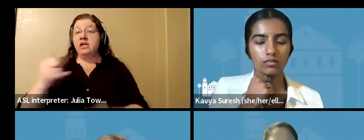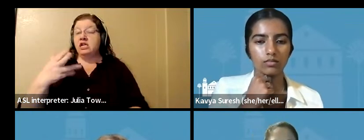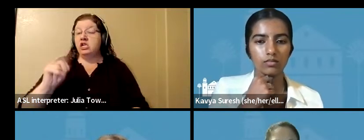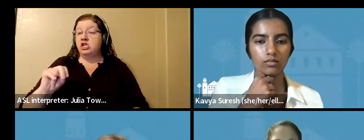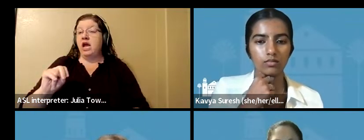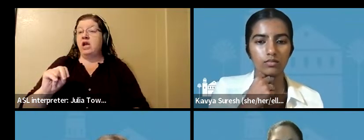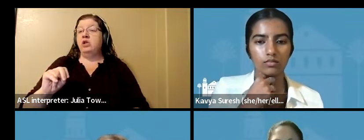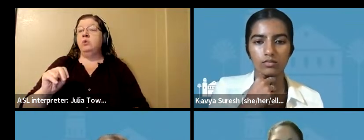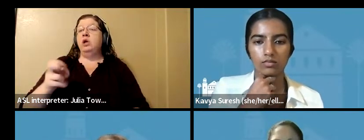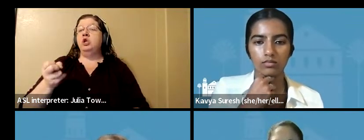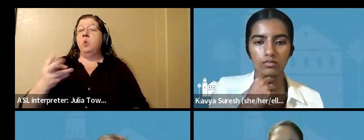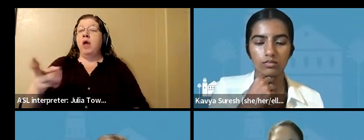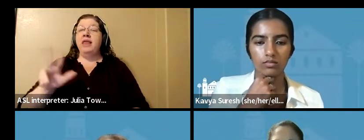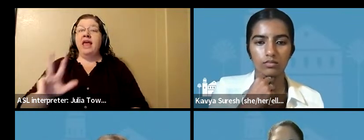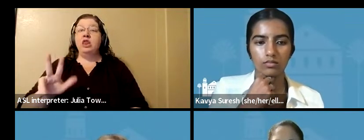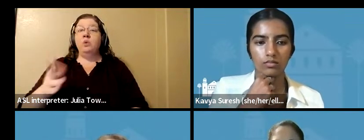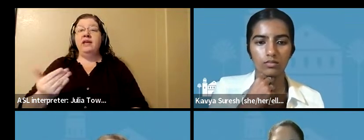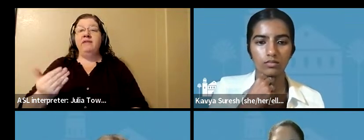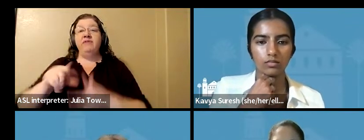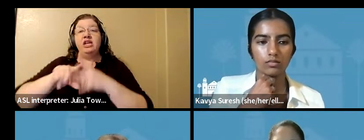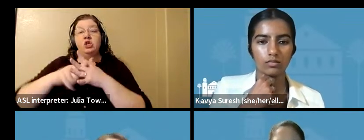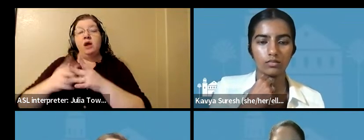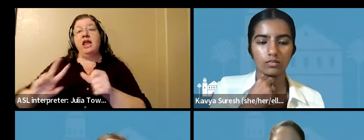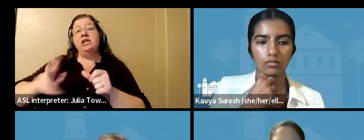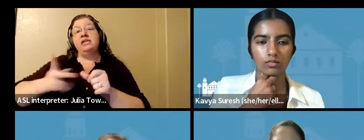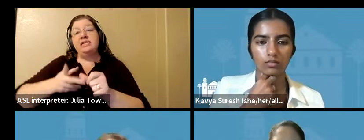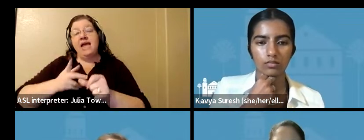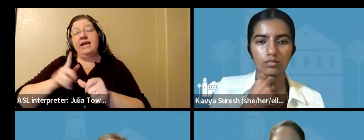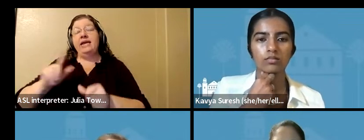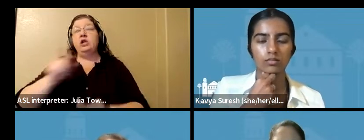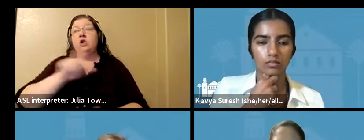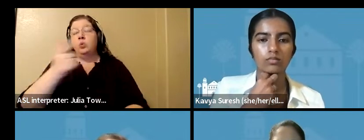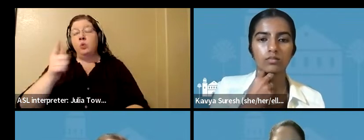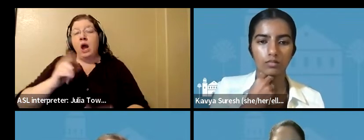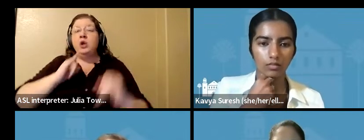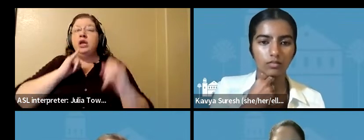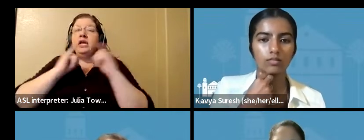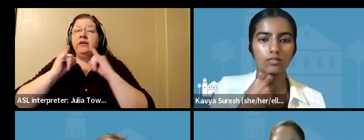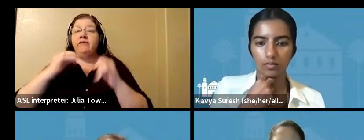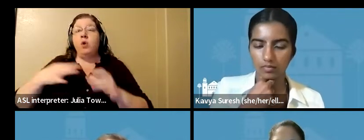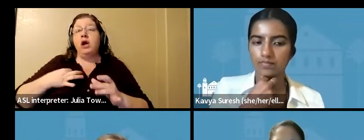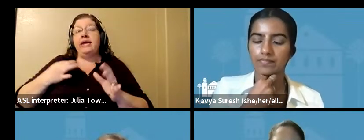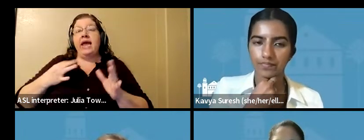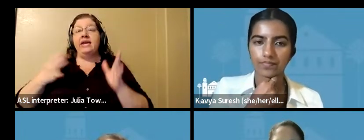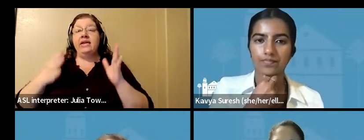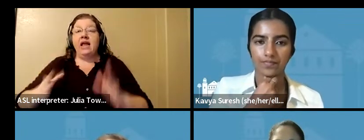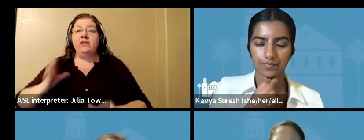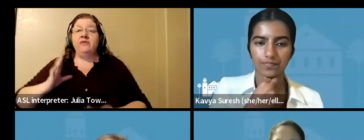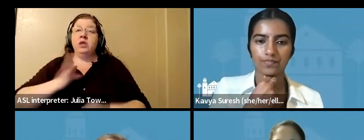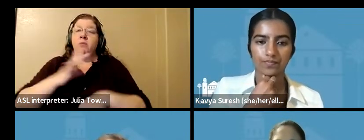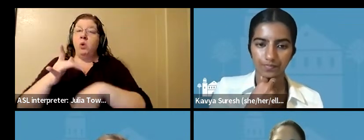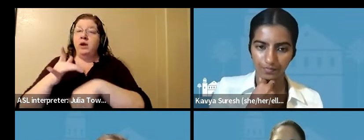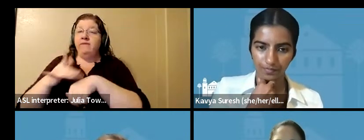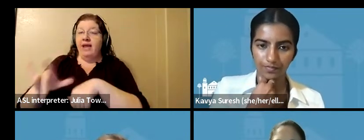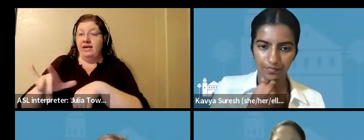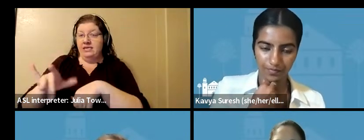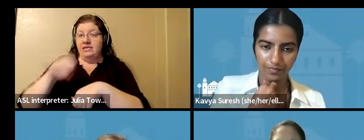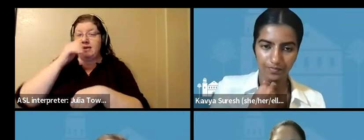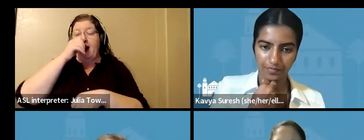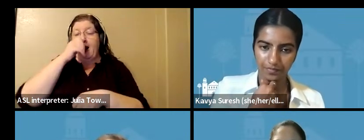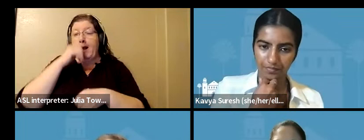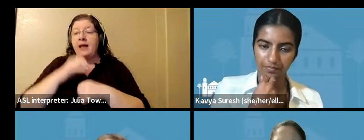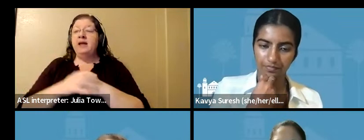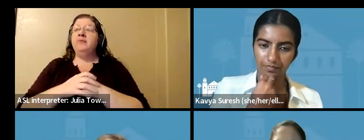at 3:15. That is our second round of candidates interviews for the board vacancy.